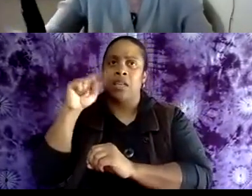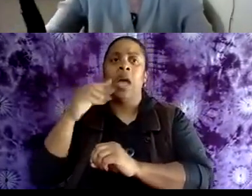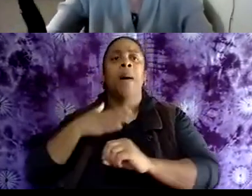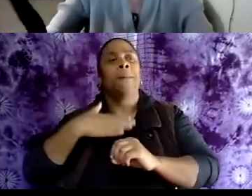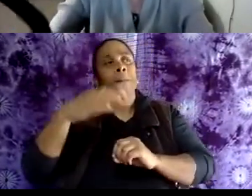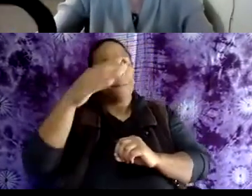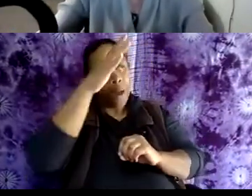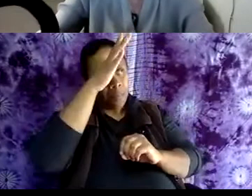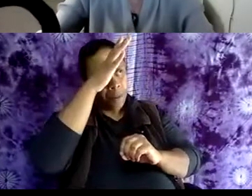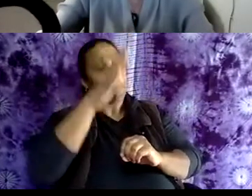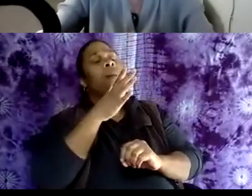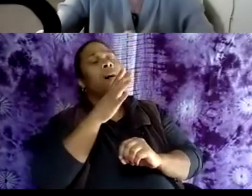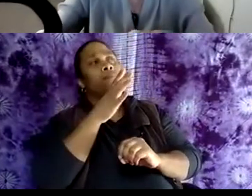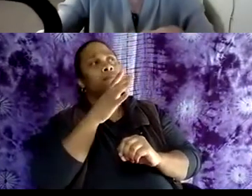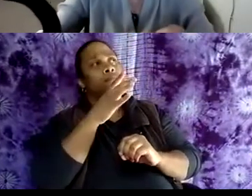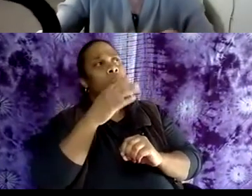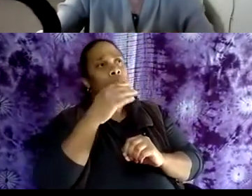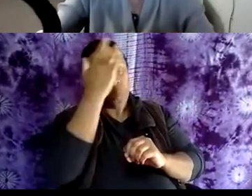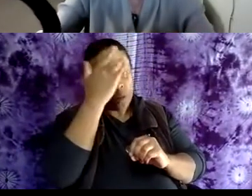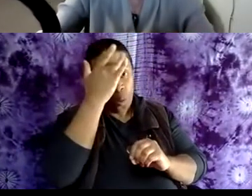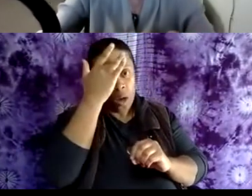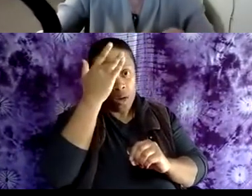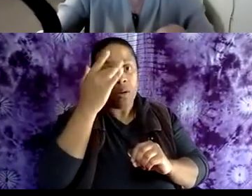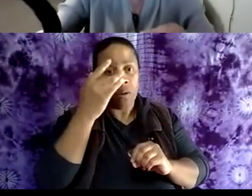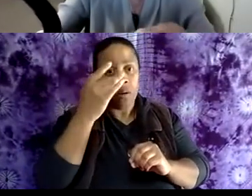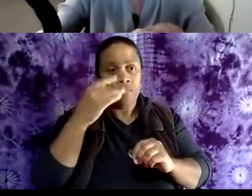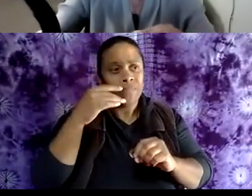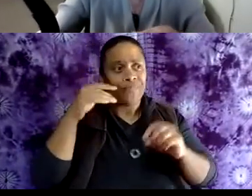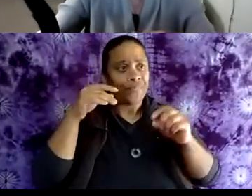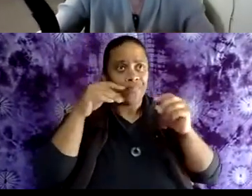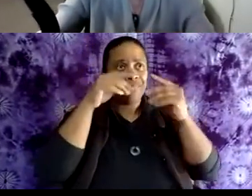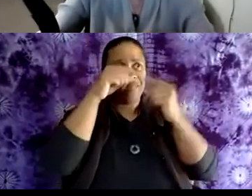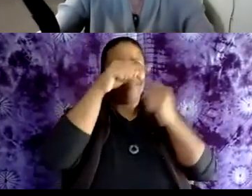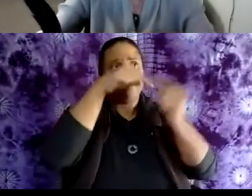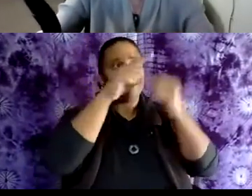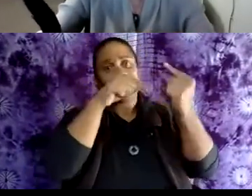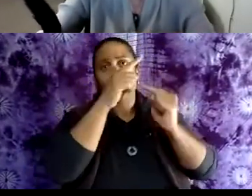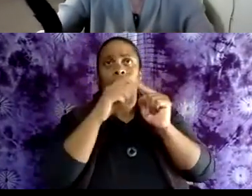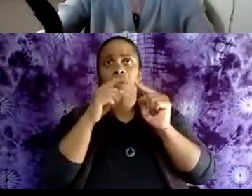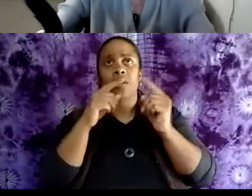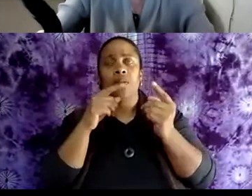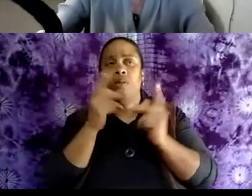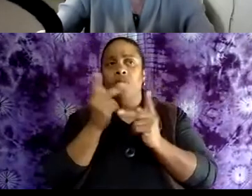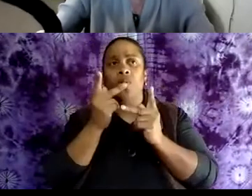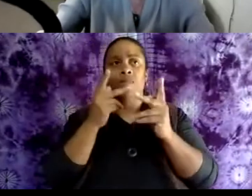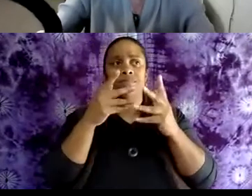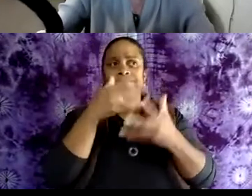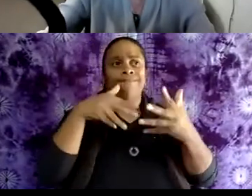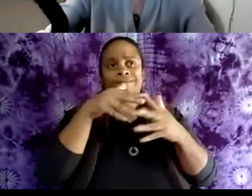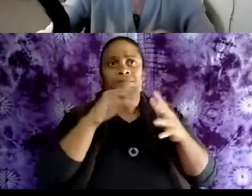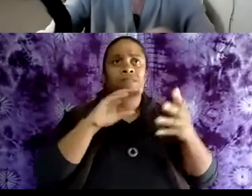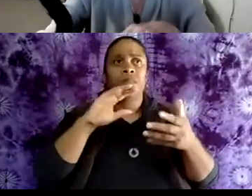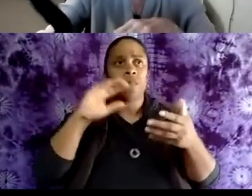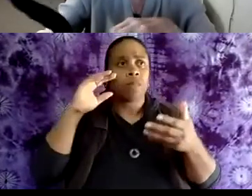genes as well. And so these two play with each other, like play. So I totally